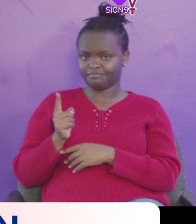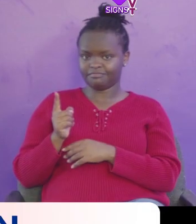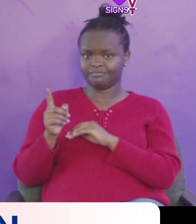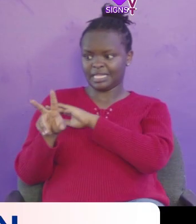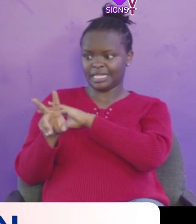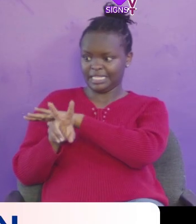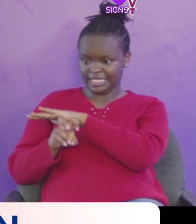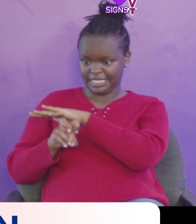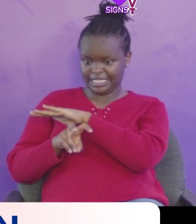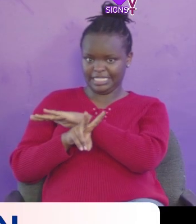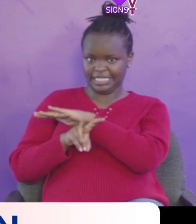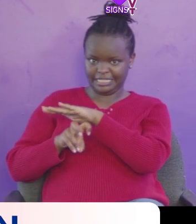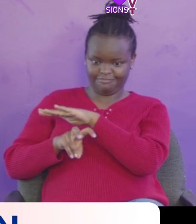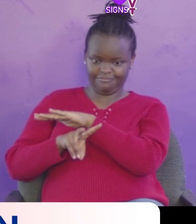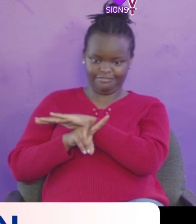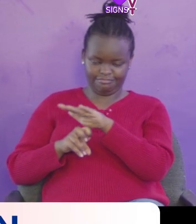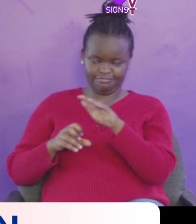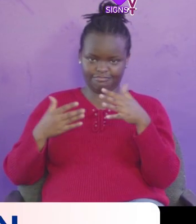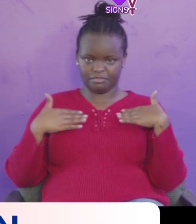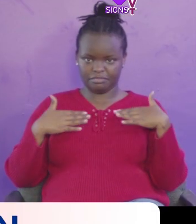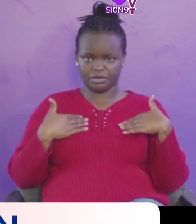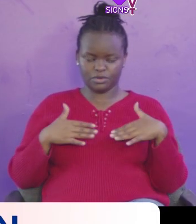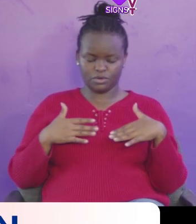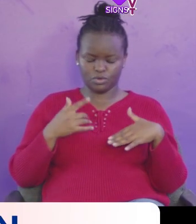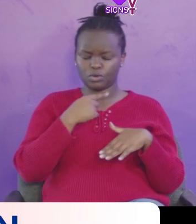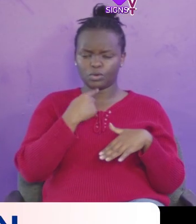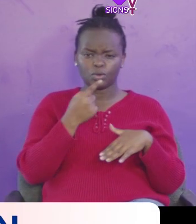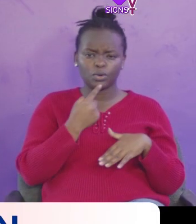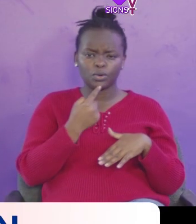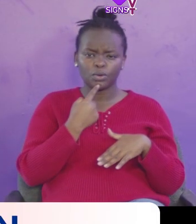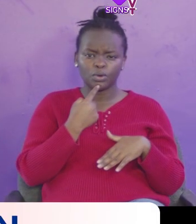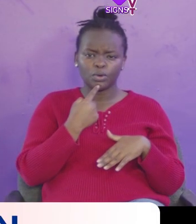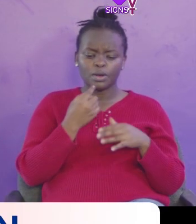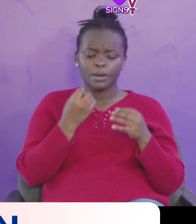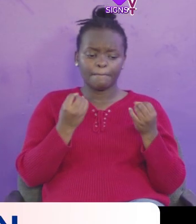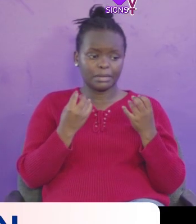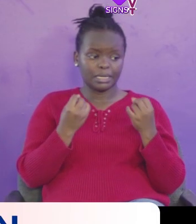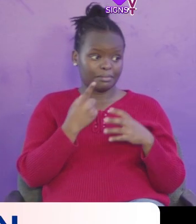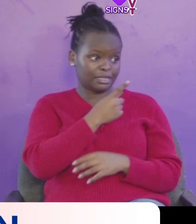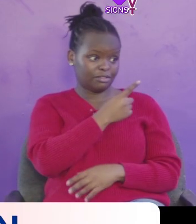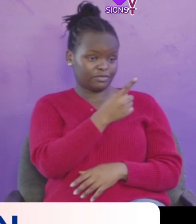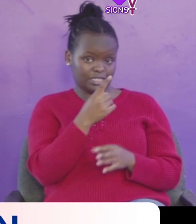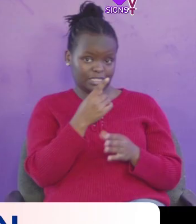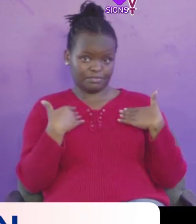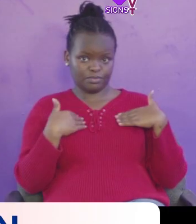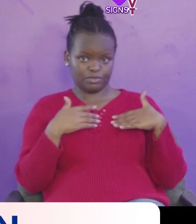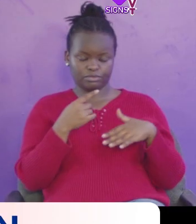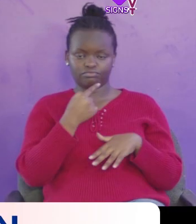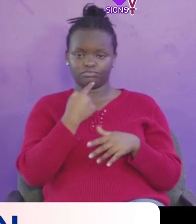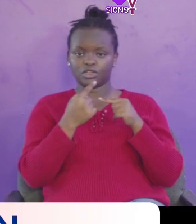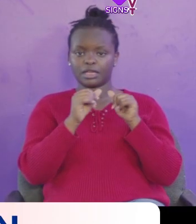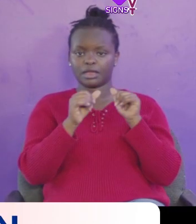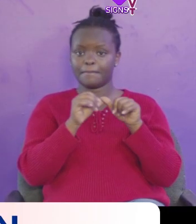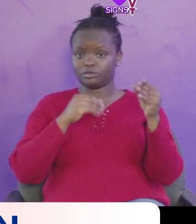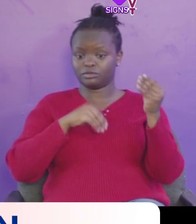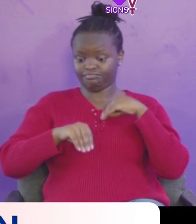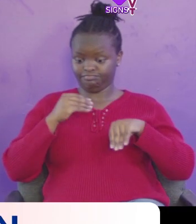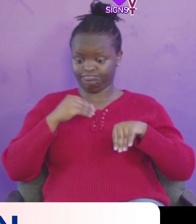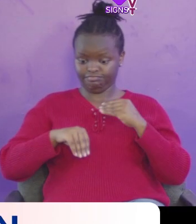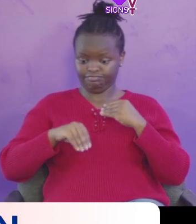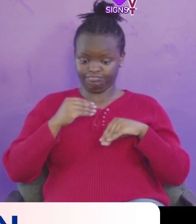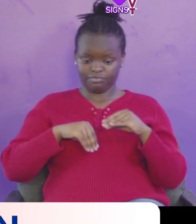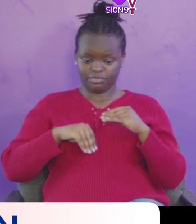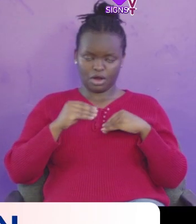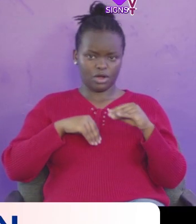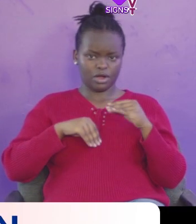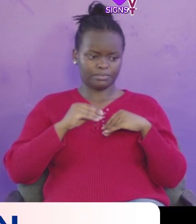wameibia watu. Nani hao wameibia watu? Many of these people, they were talking of corruption. That corruption ndio